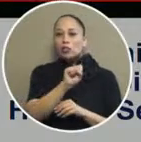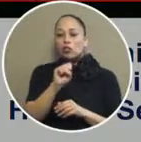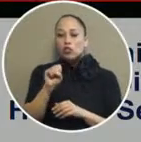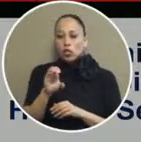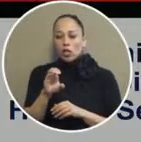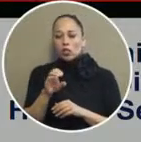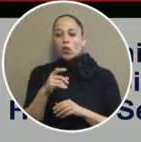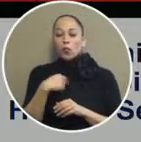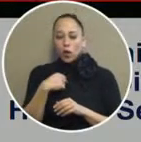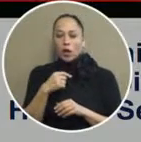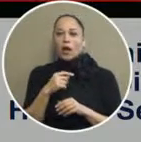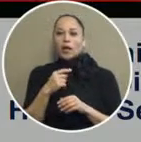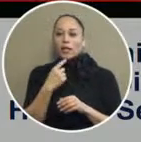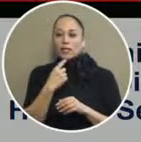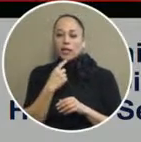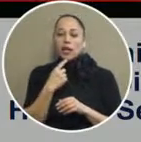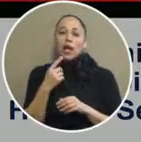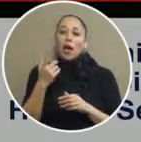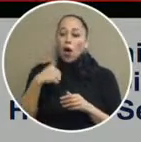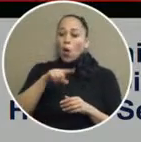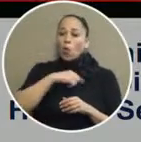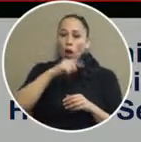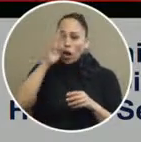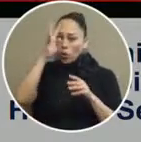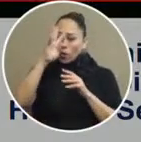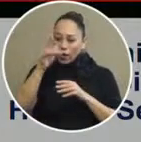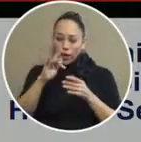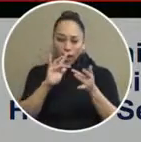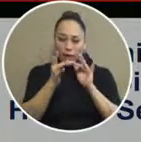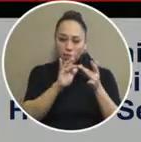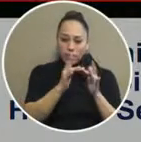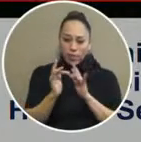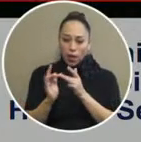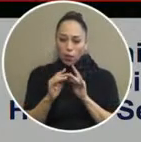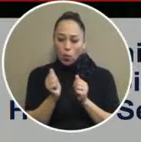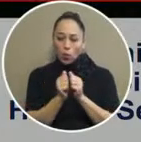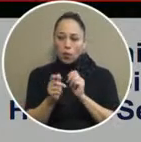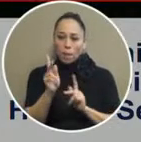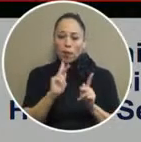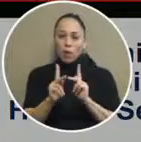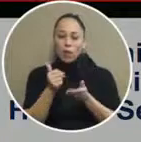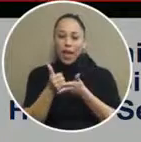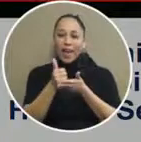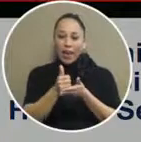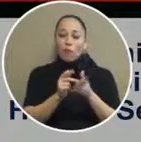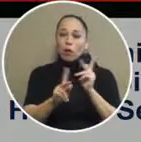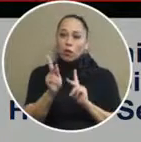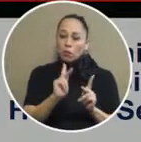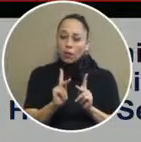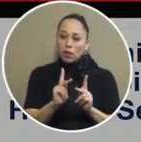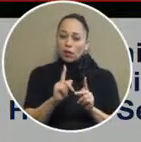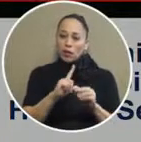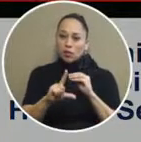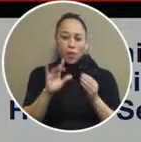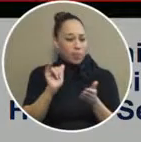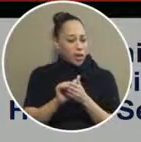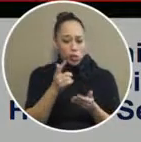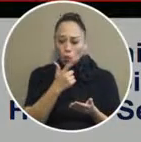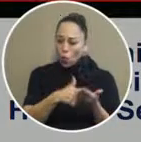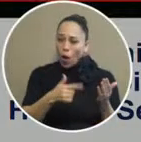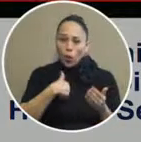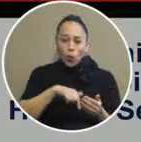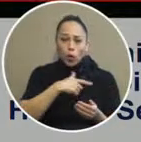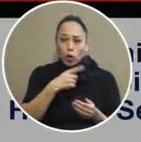depth in a moment, but we created a network where El Pasoans are helping El Pasoans. That's what we do best. That's